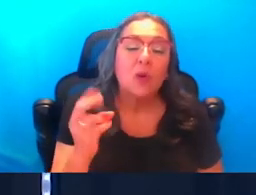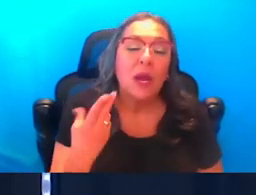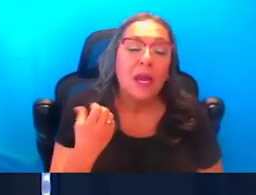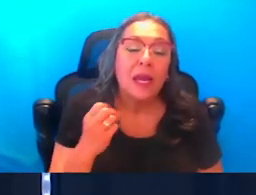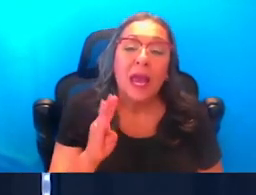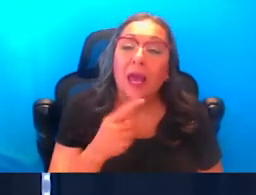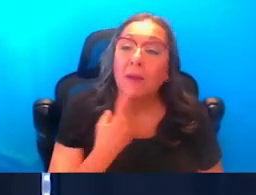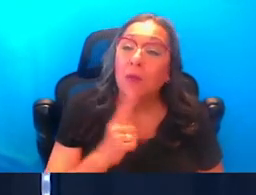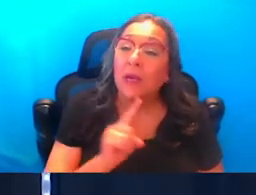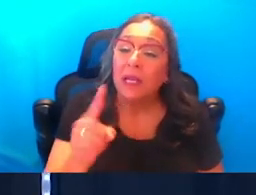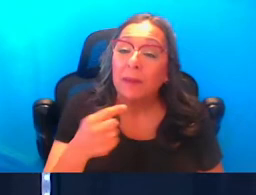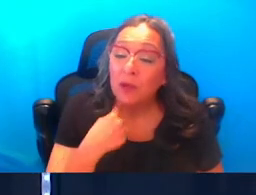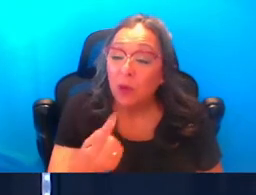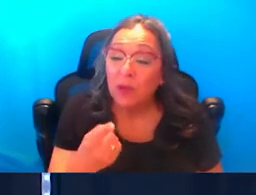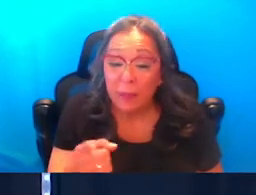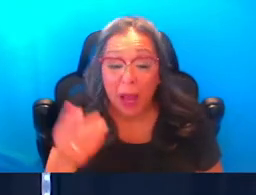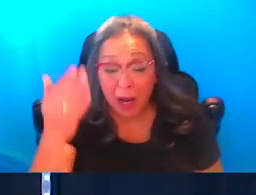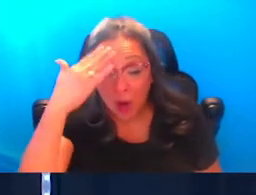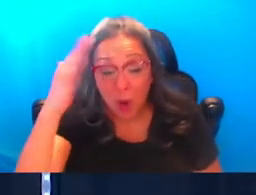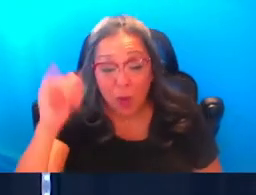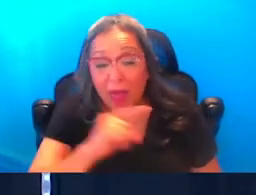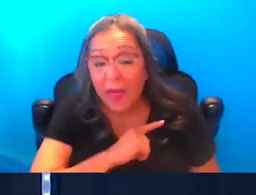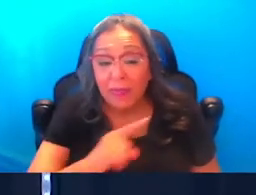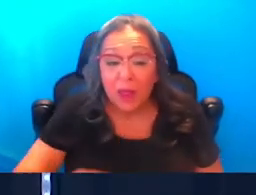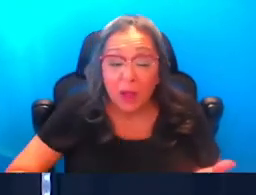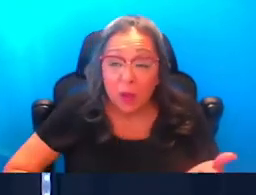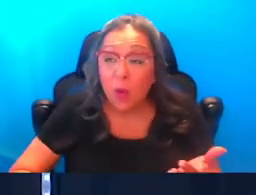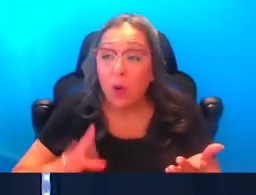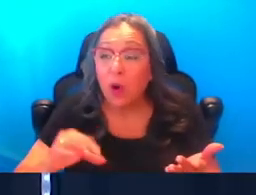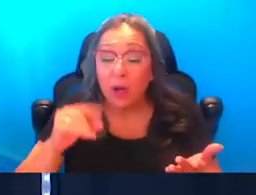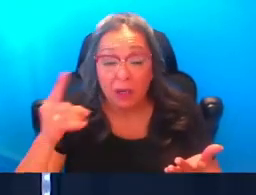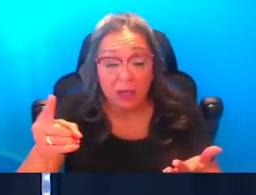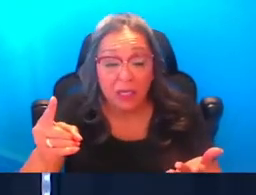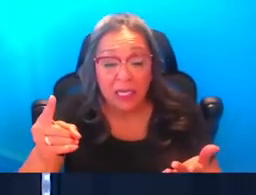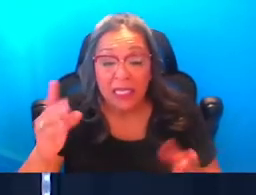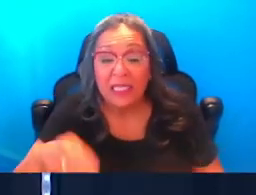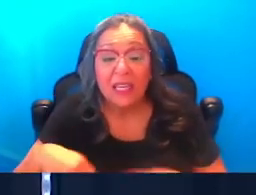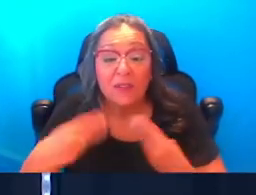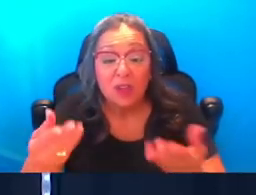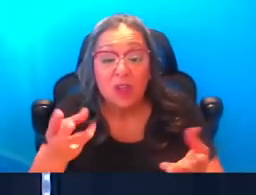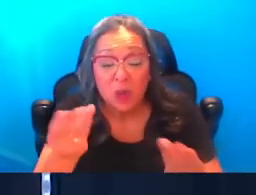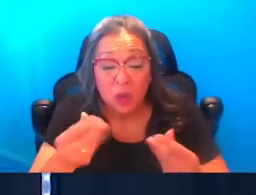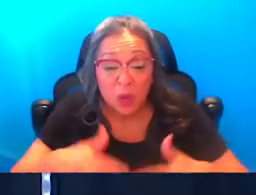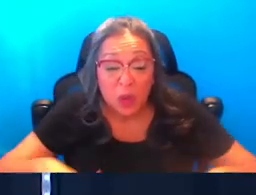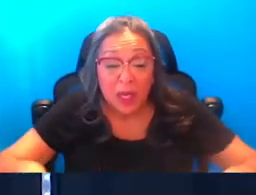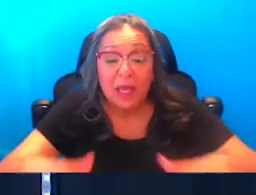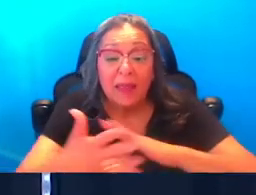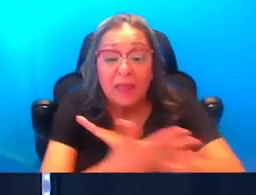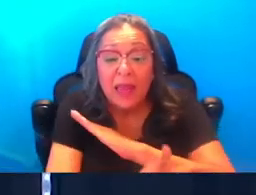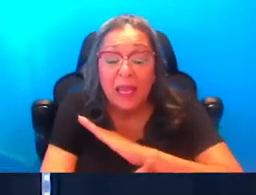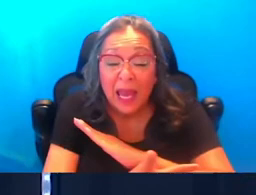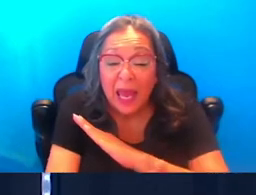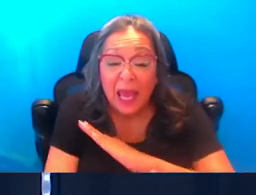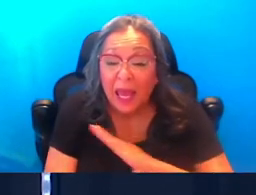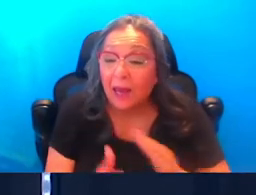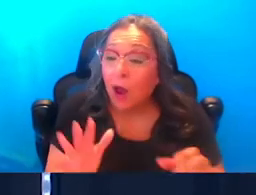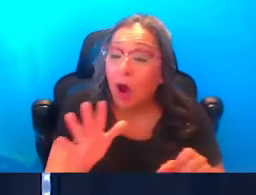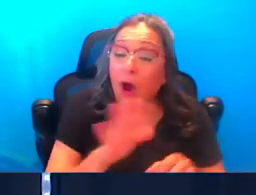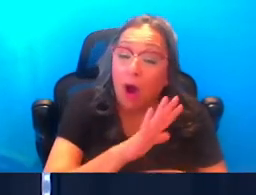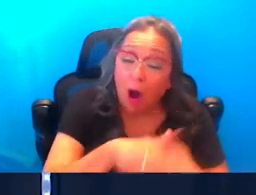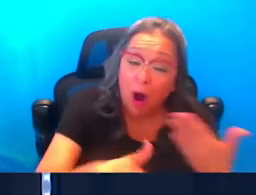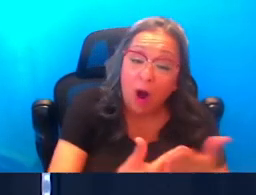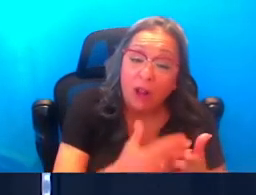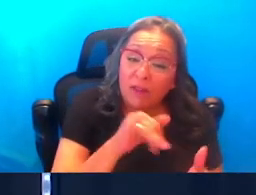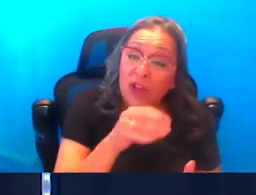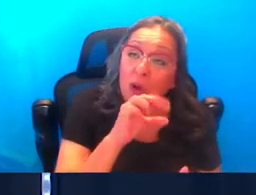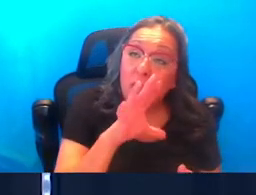them. We are all, look at this, afraid of you. Everyone in the land is living in terror. That's all of Jericho. For we have heard